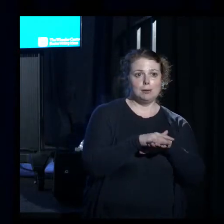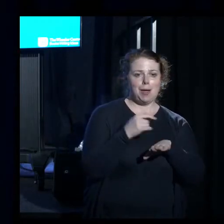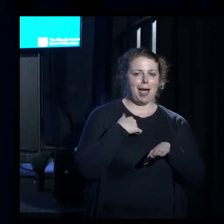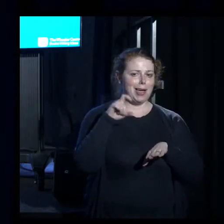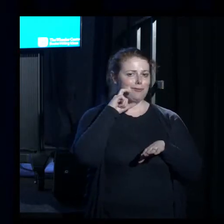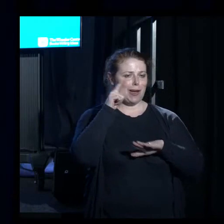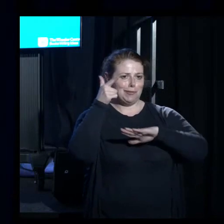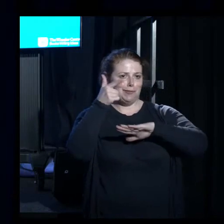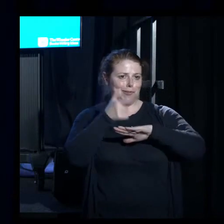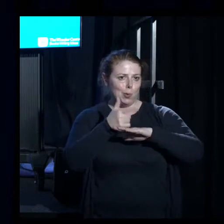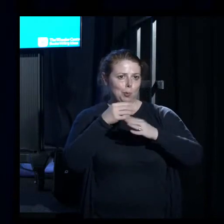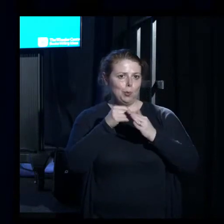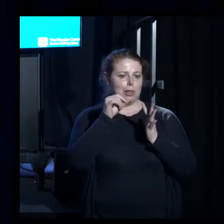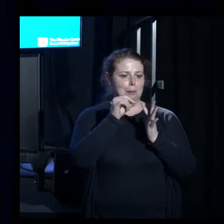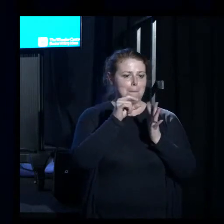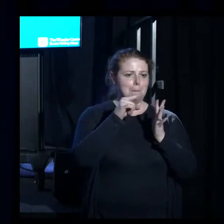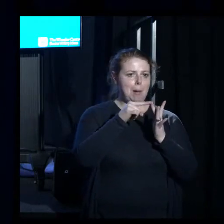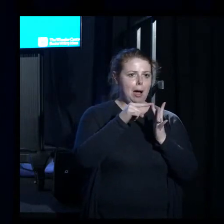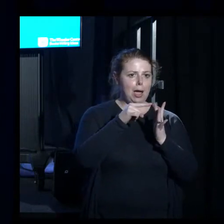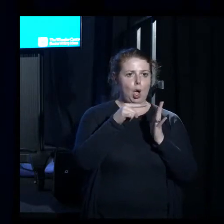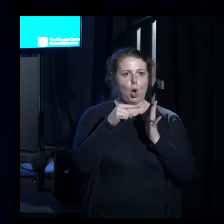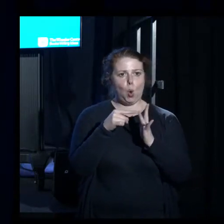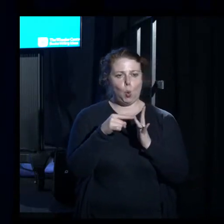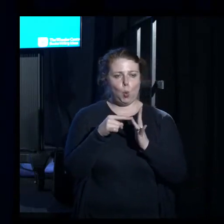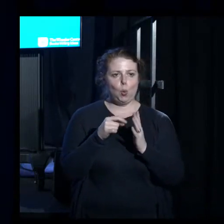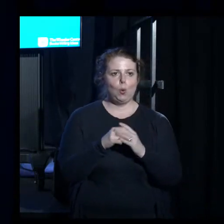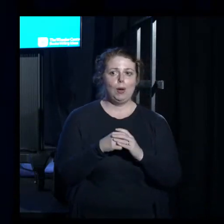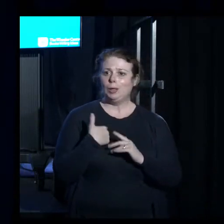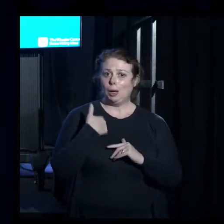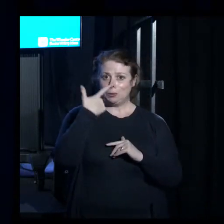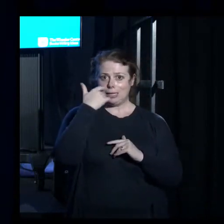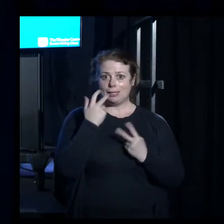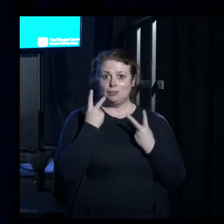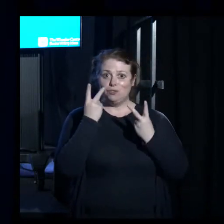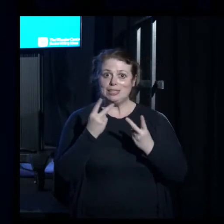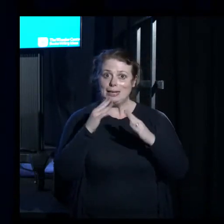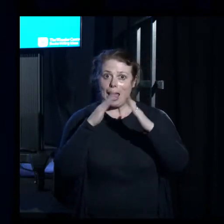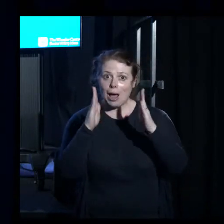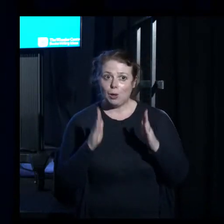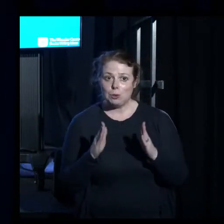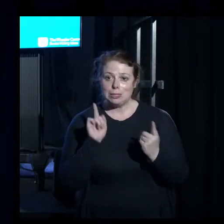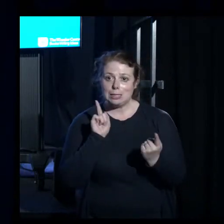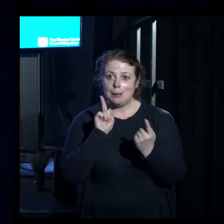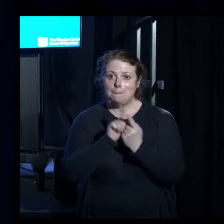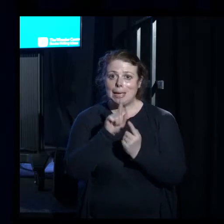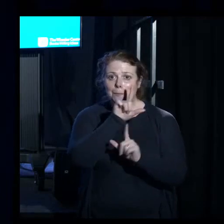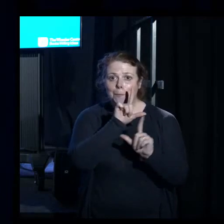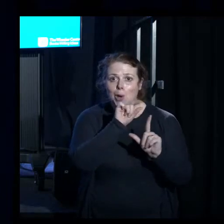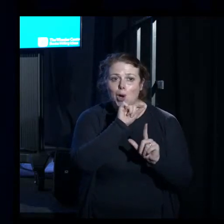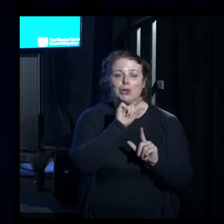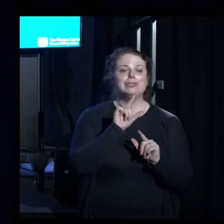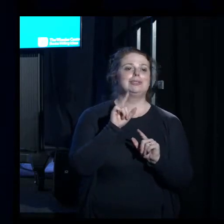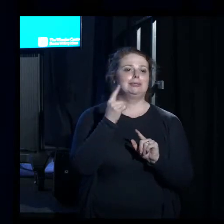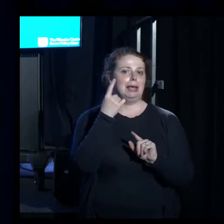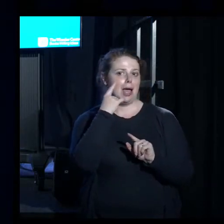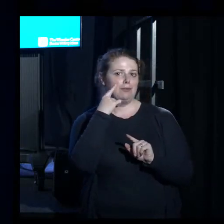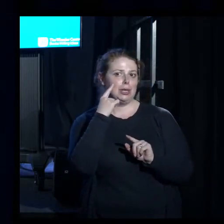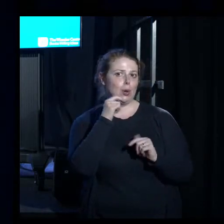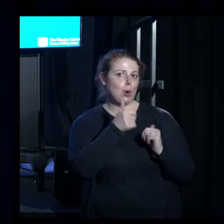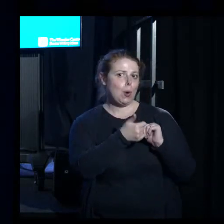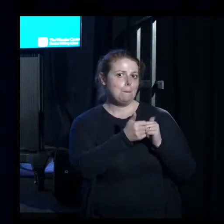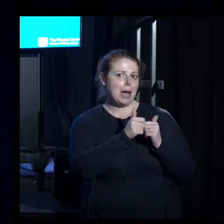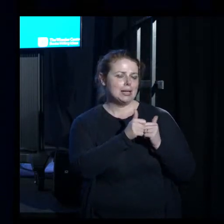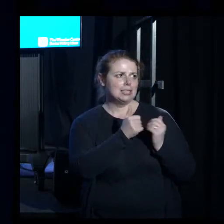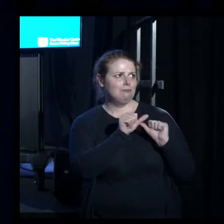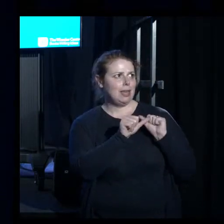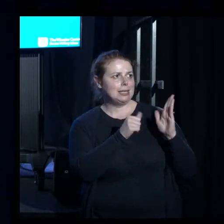fun filming that with Pai O and was lucky enough to go into his house and meet his birds and have a look at his partner's